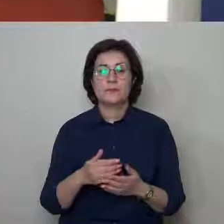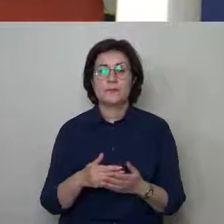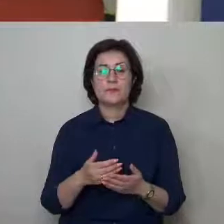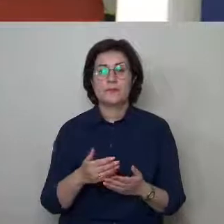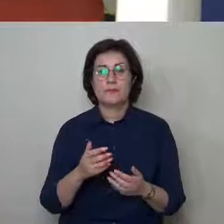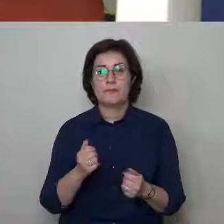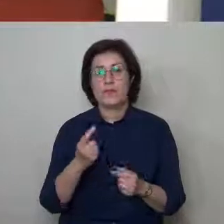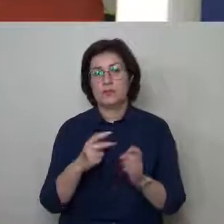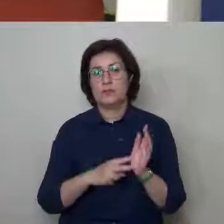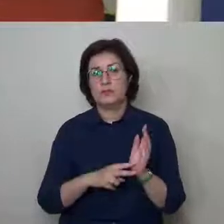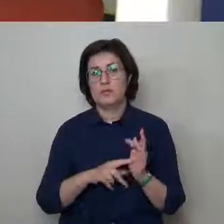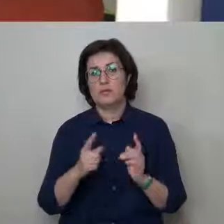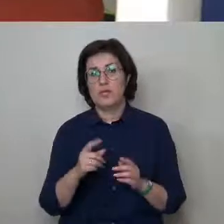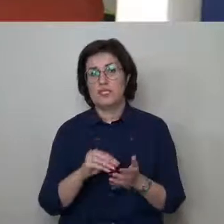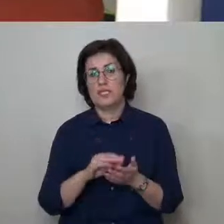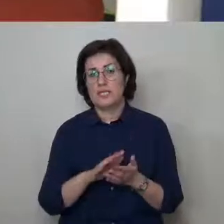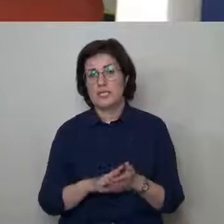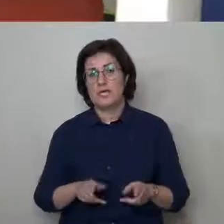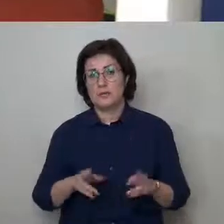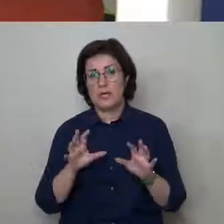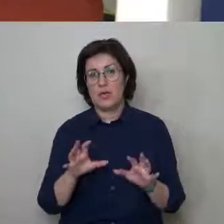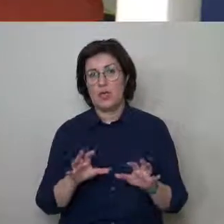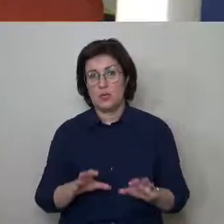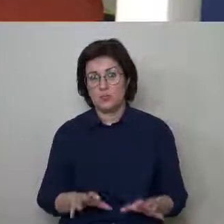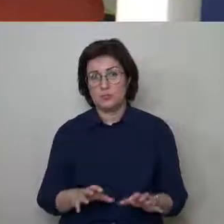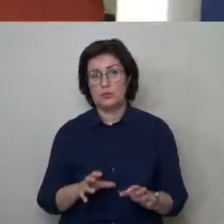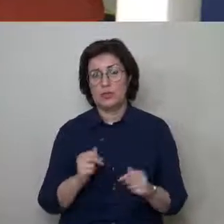to the law enforcement. Well, Article